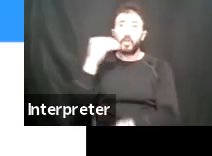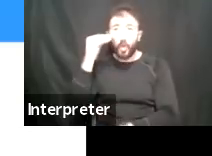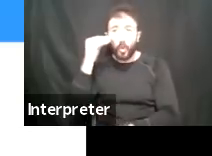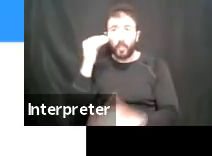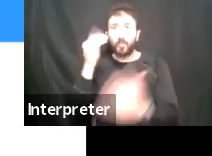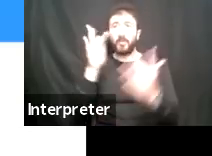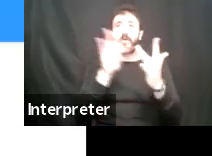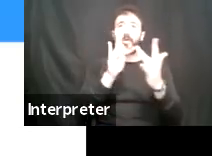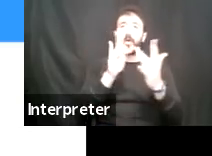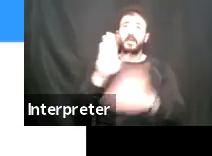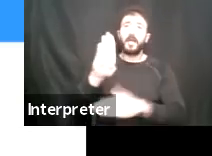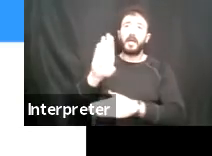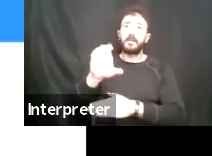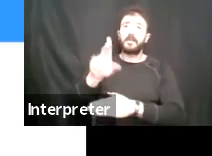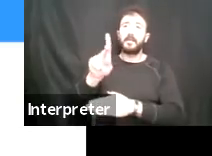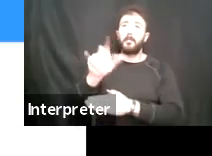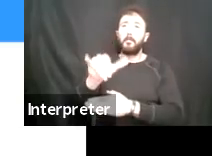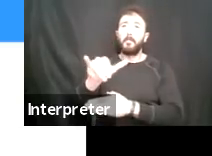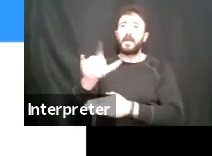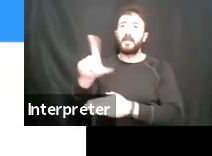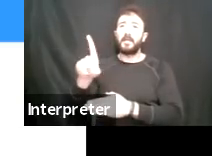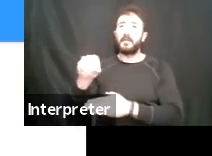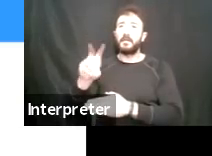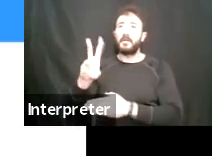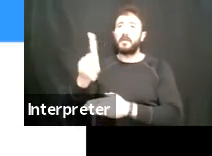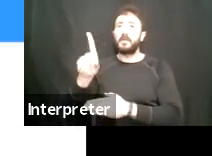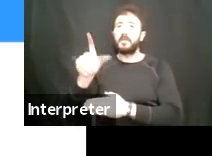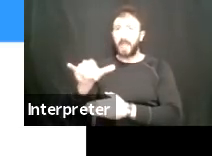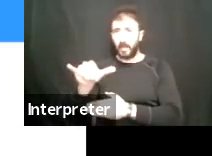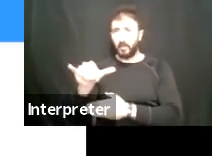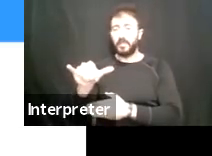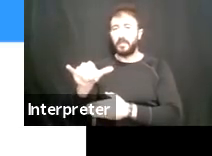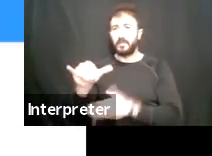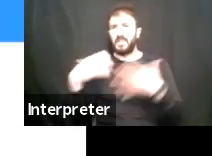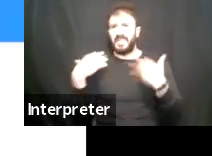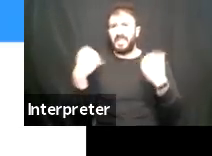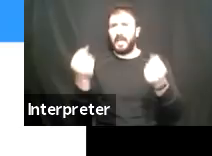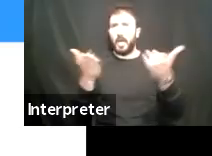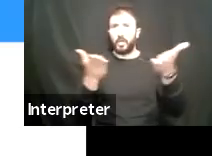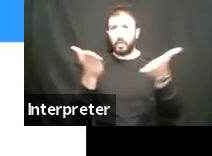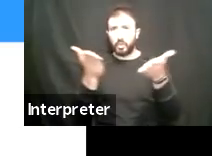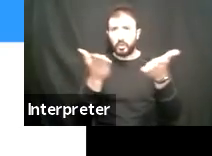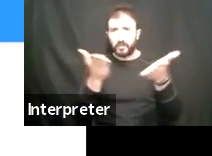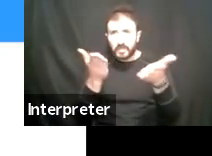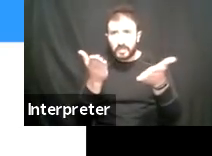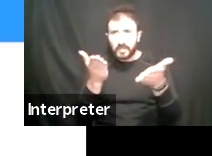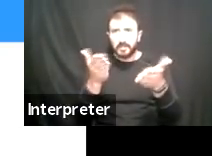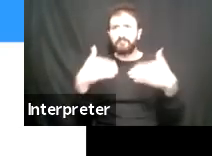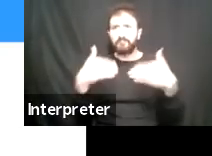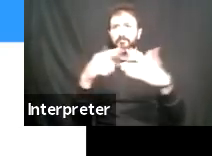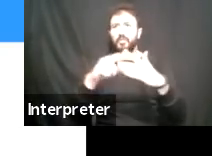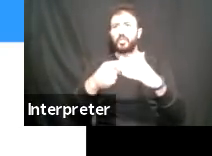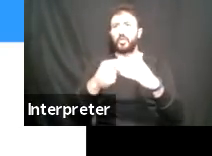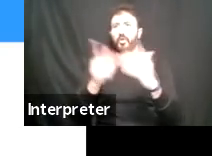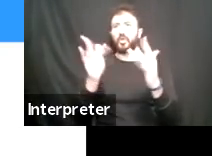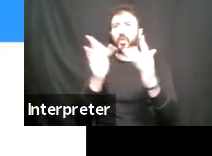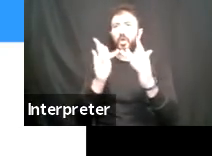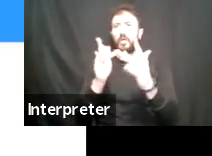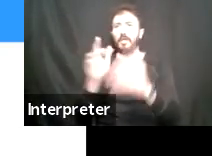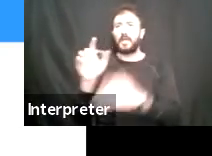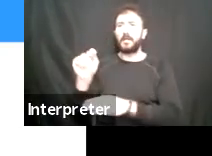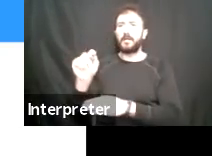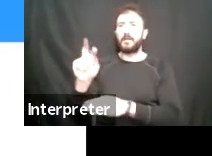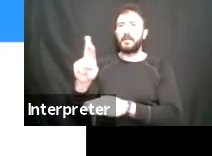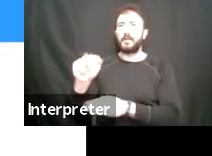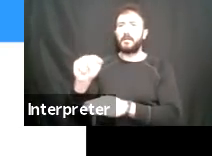Dowdy in nutrition service or in health services to do that contact tracing that we talked about, et cetera. So